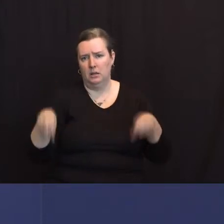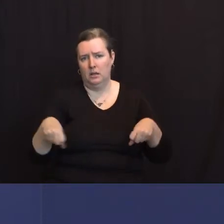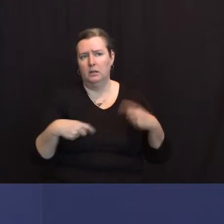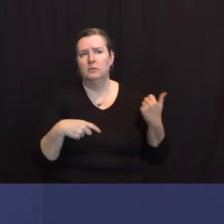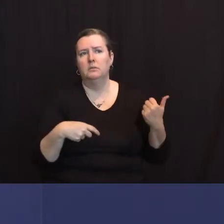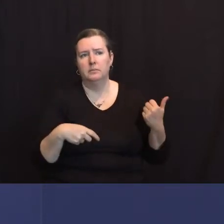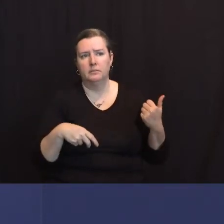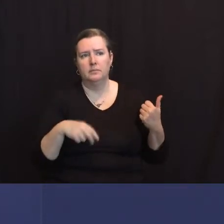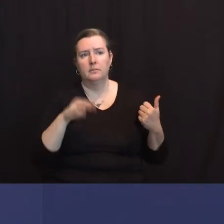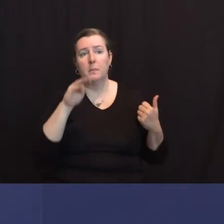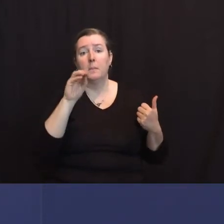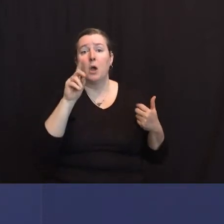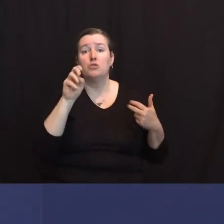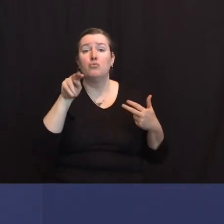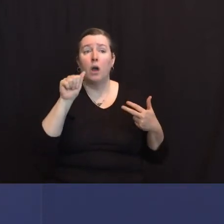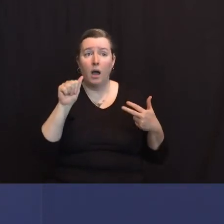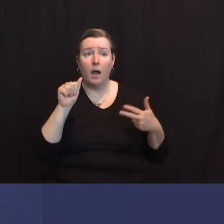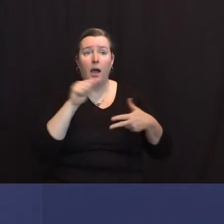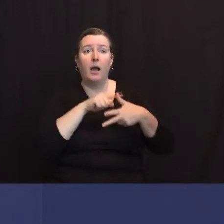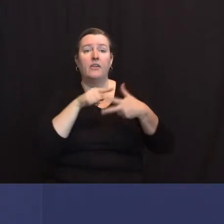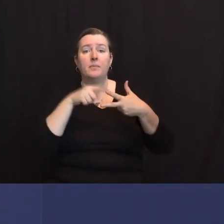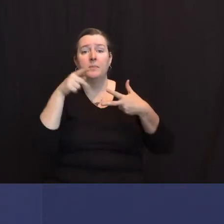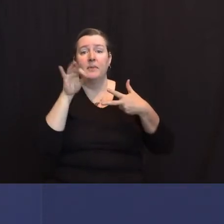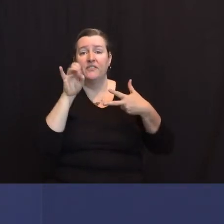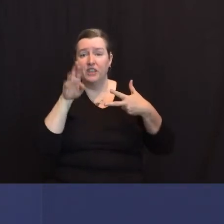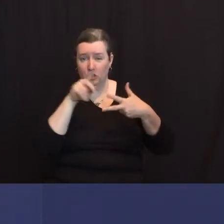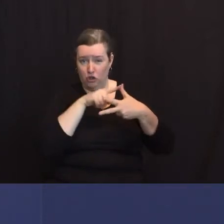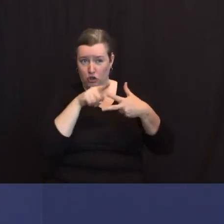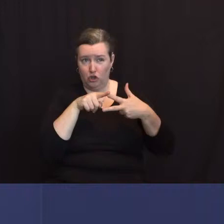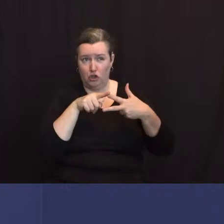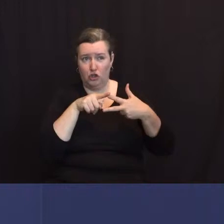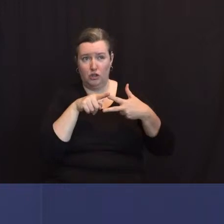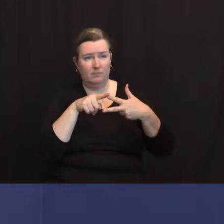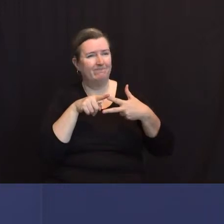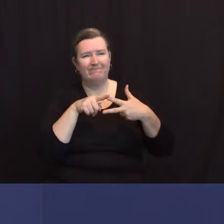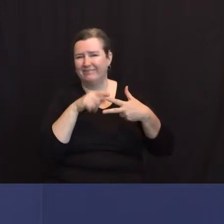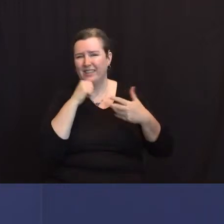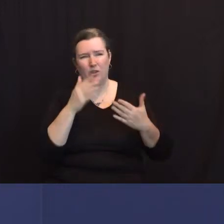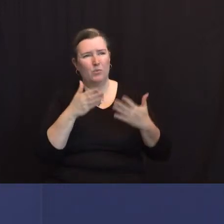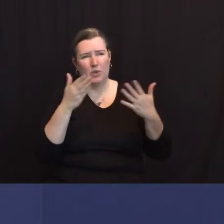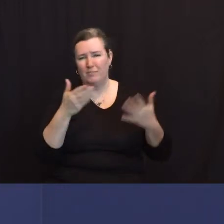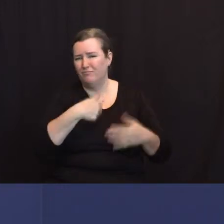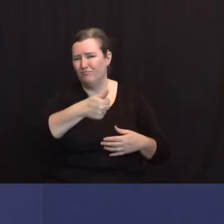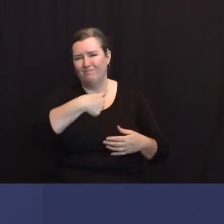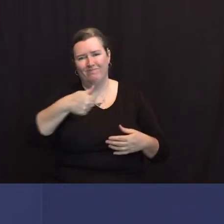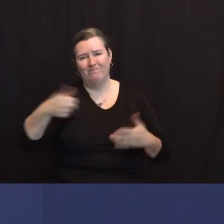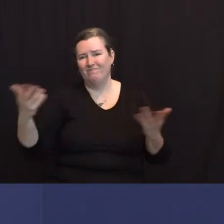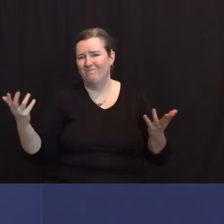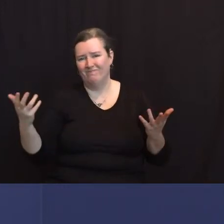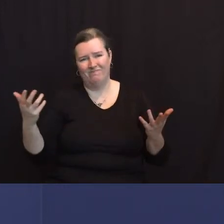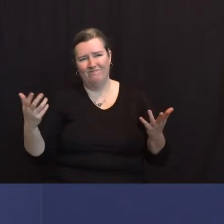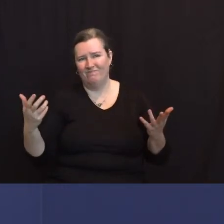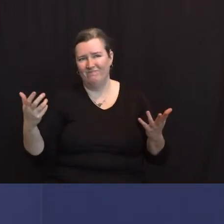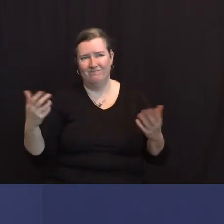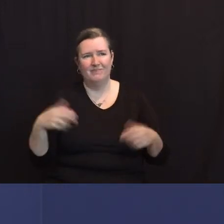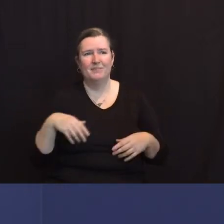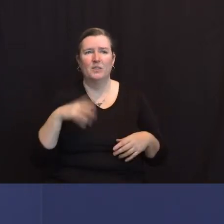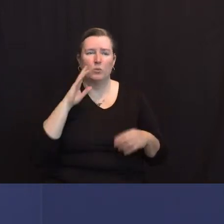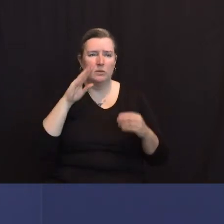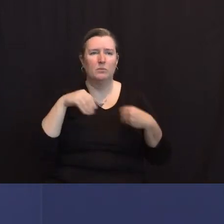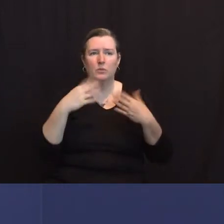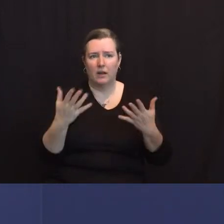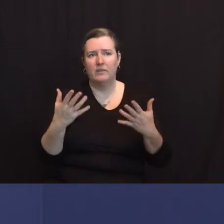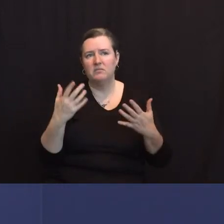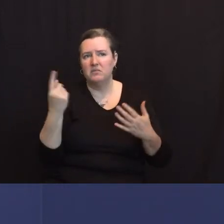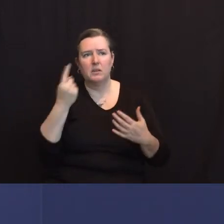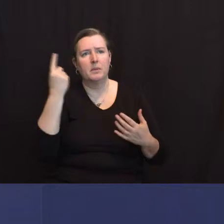to use that as a traveling vaccine. But we will have accommodations because we